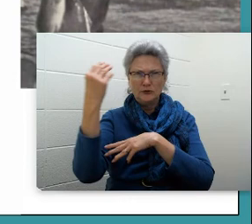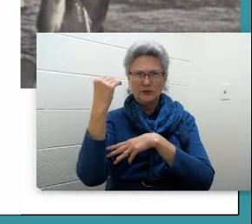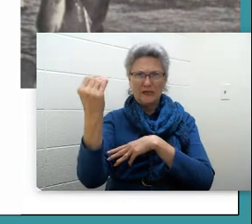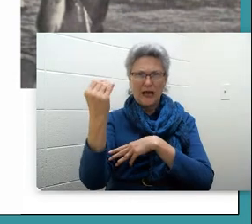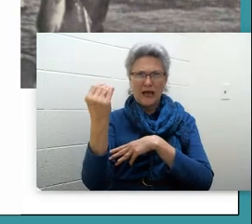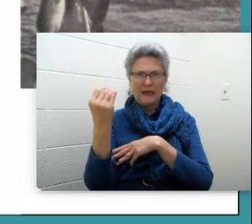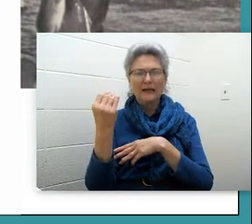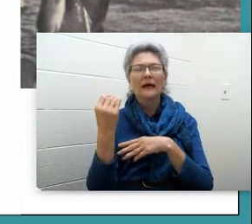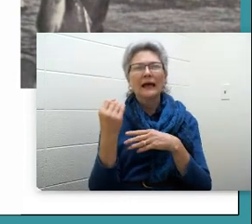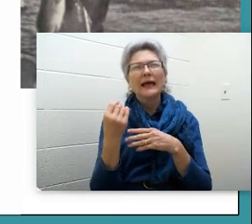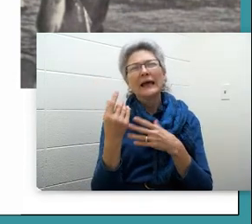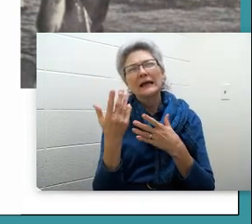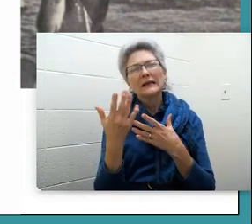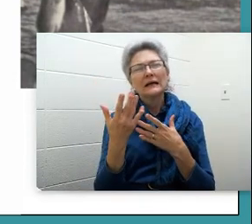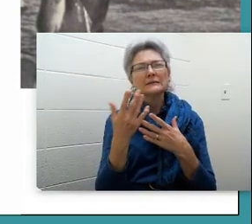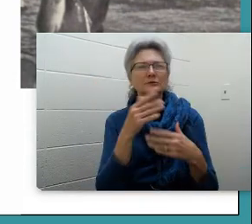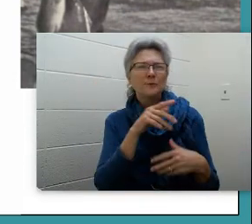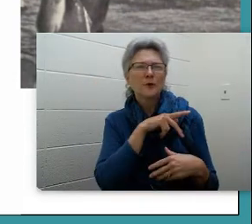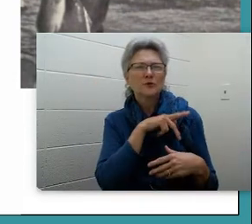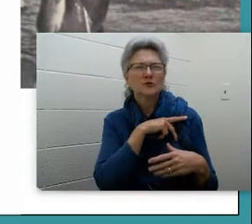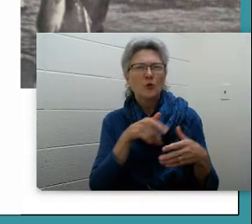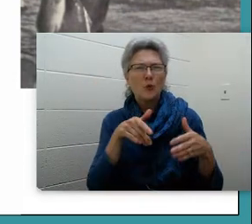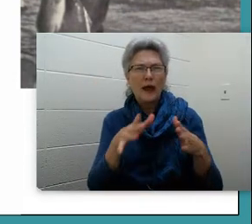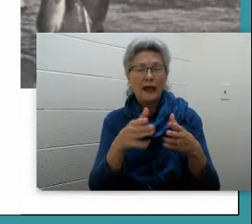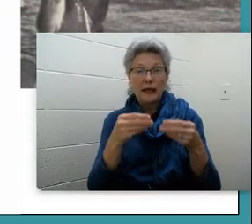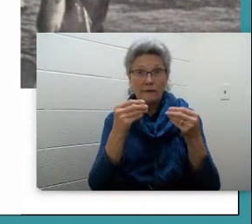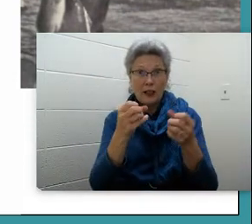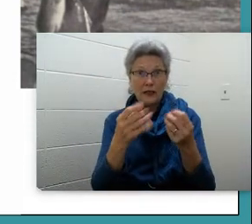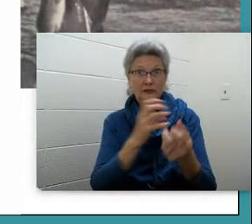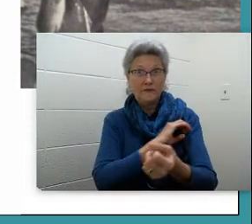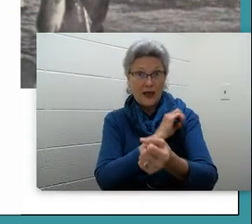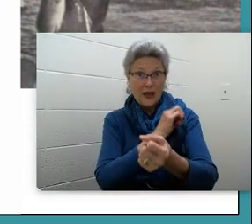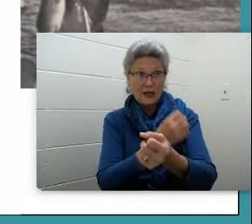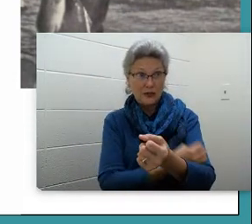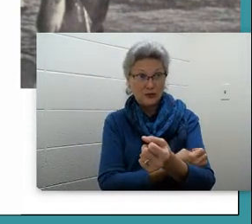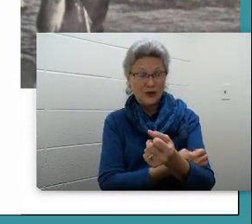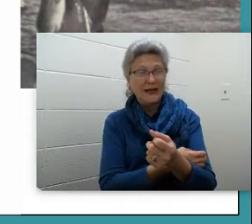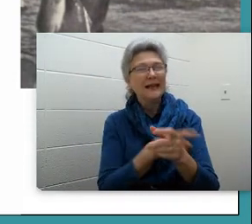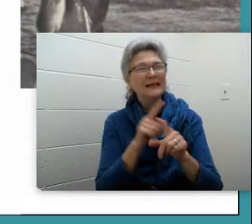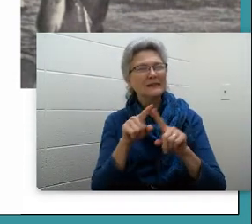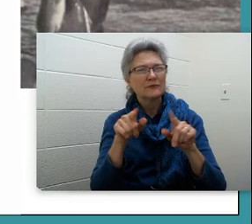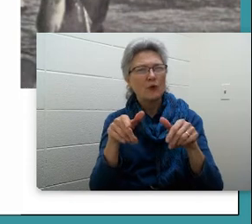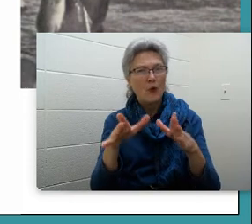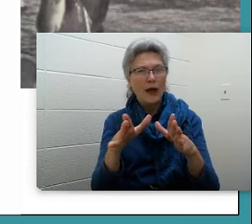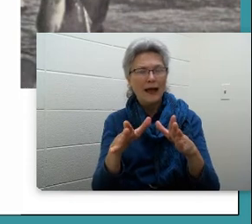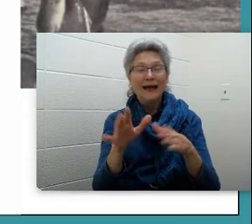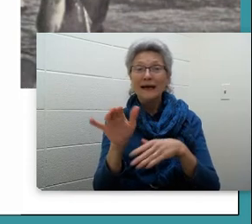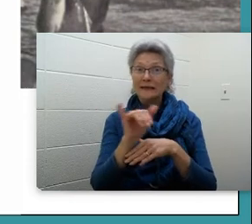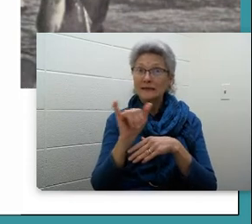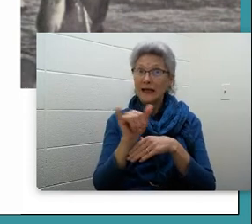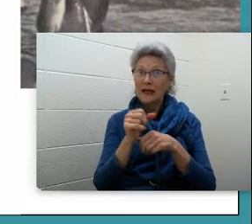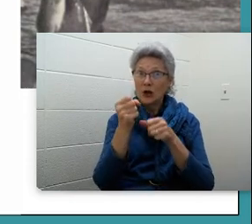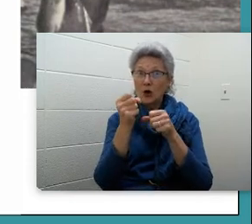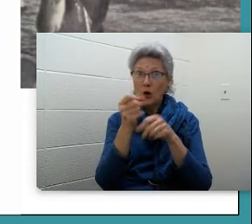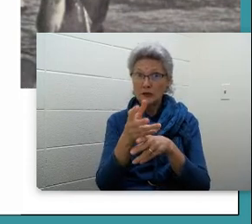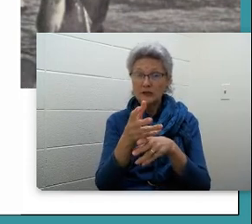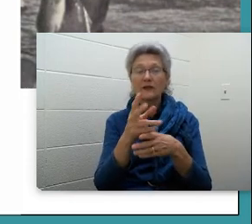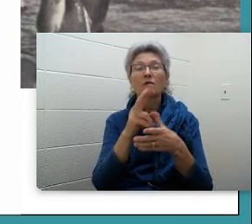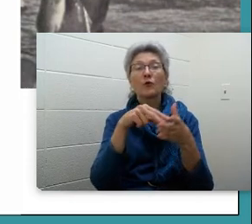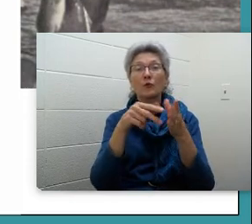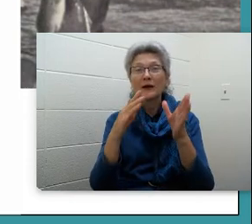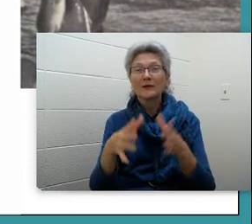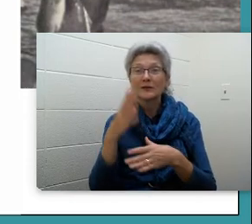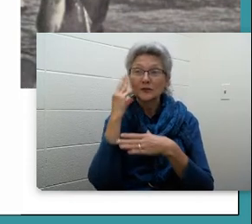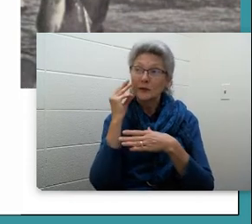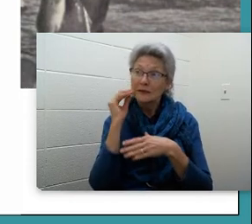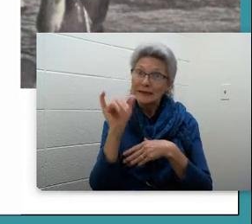It is as if the reader is experiencing Burroughs' experience at the same time, making his views of the natural world